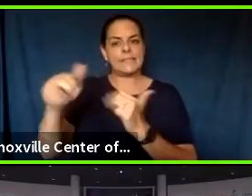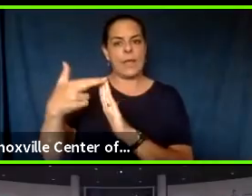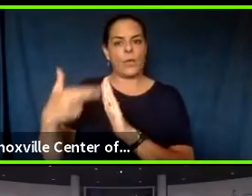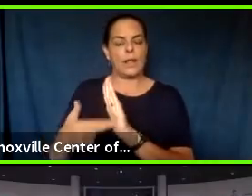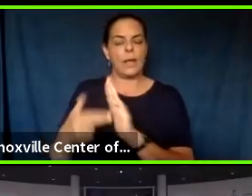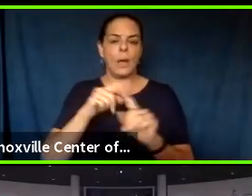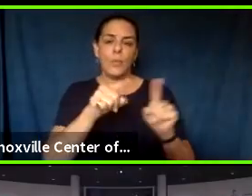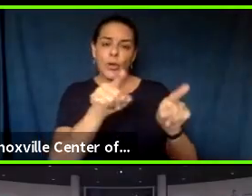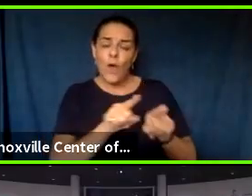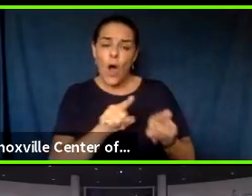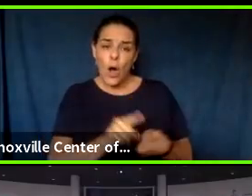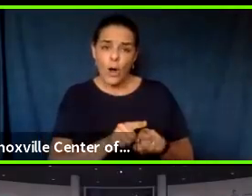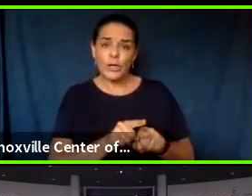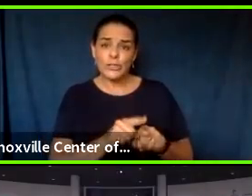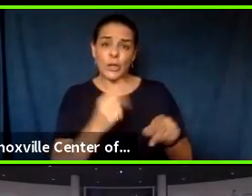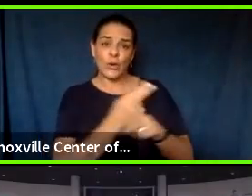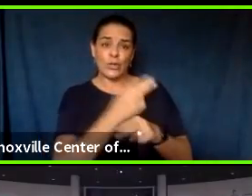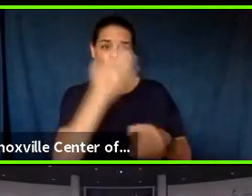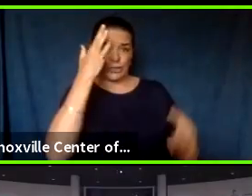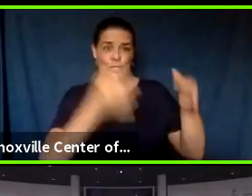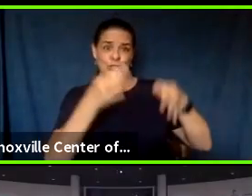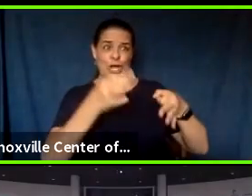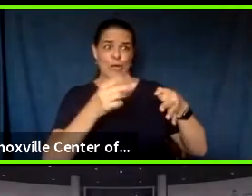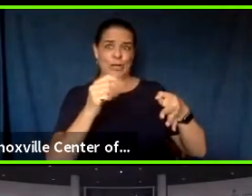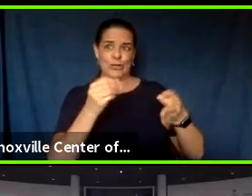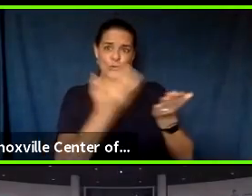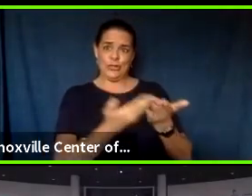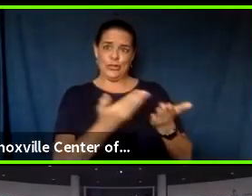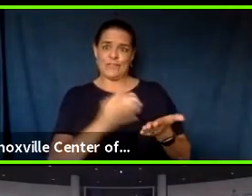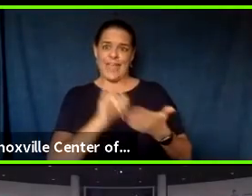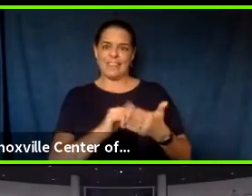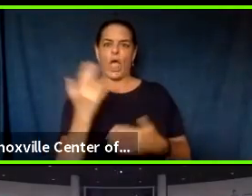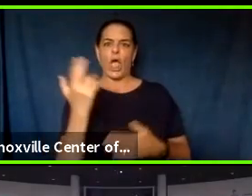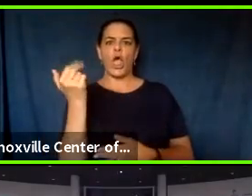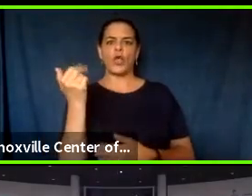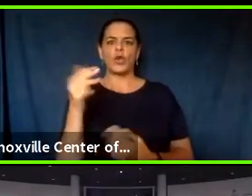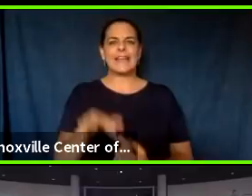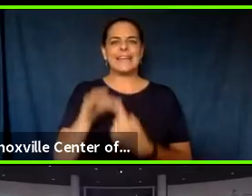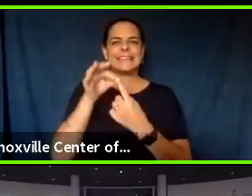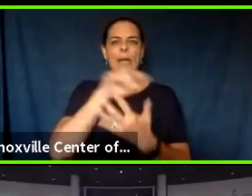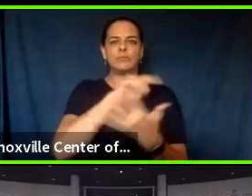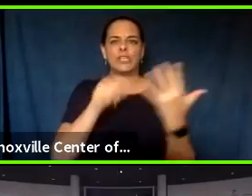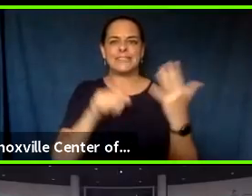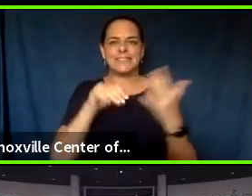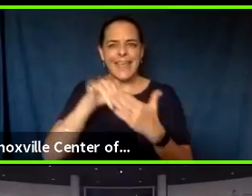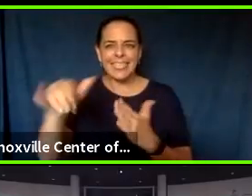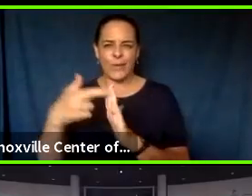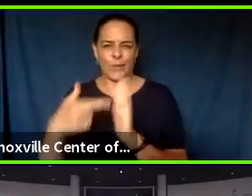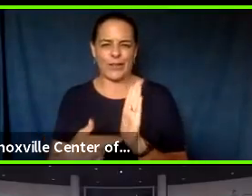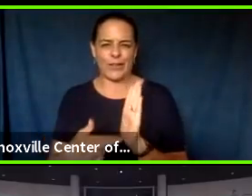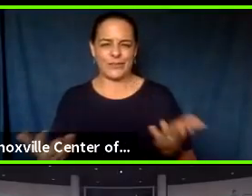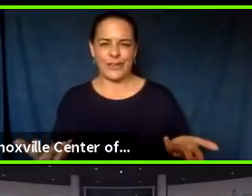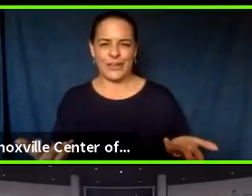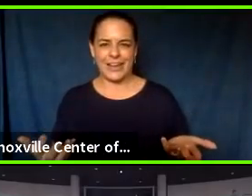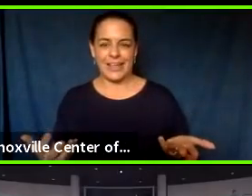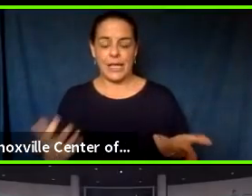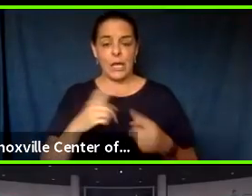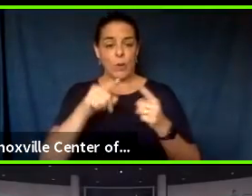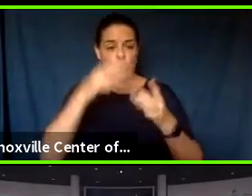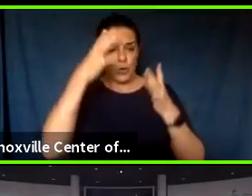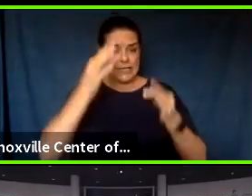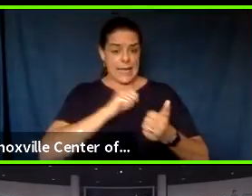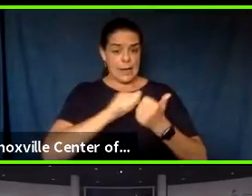but you've also exercised judgment to justify the 13 exceptions within the regulation. But in deciding to pass it,